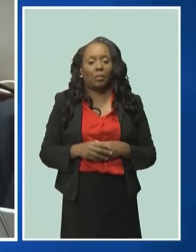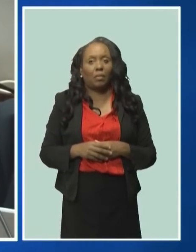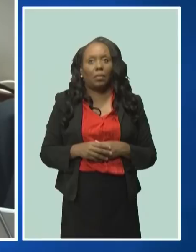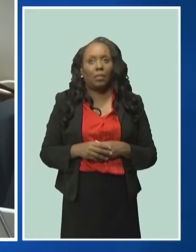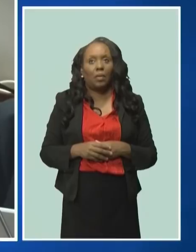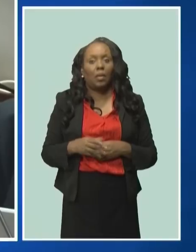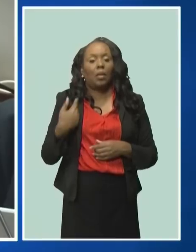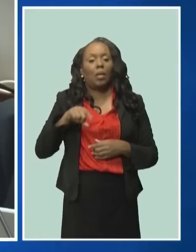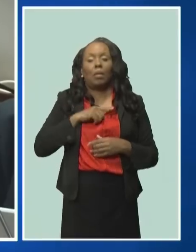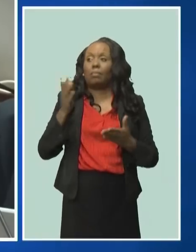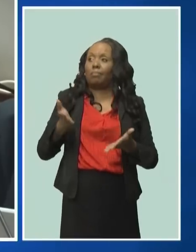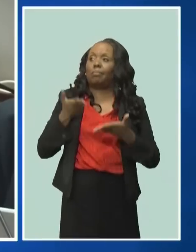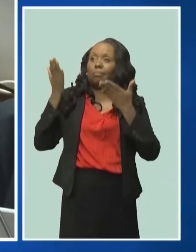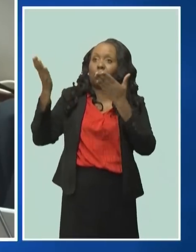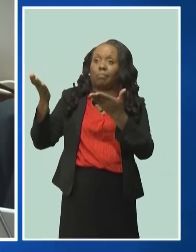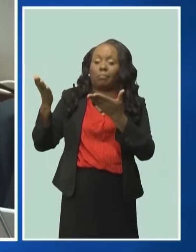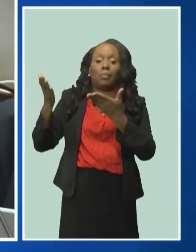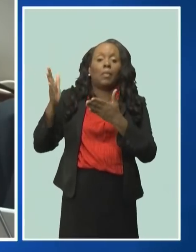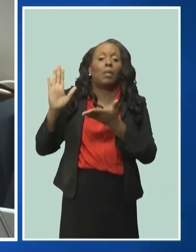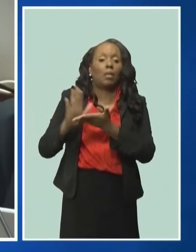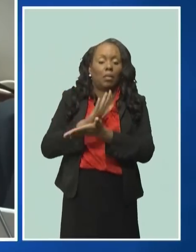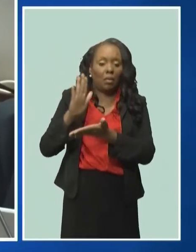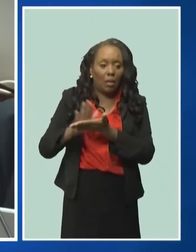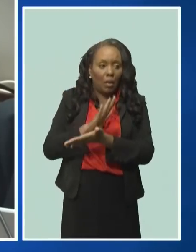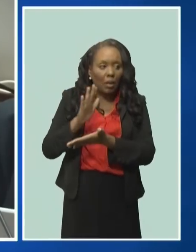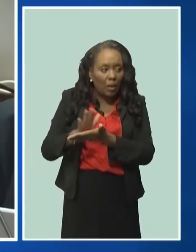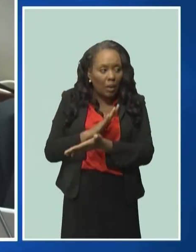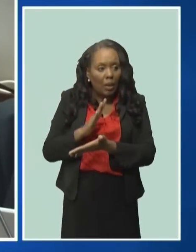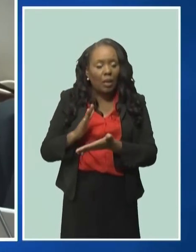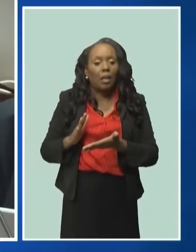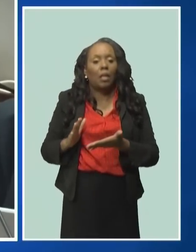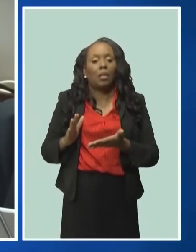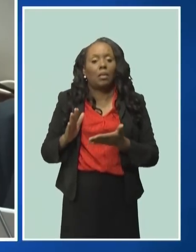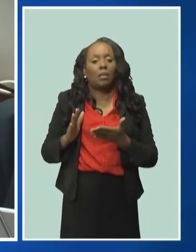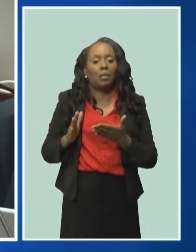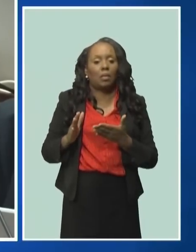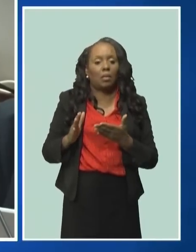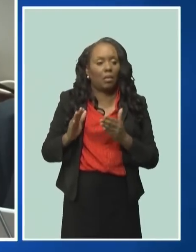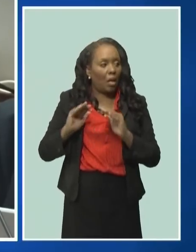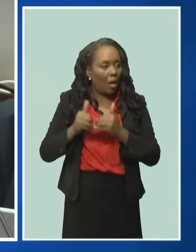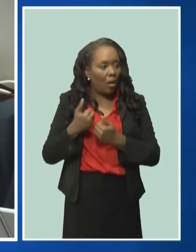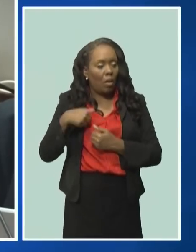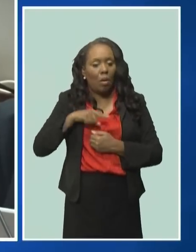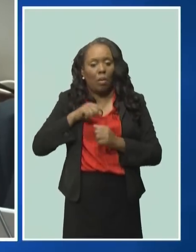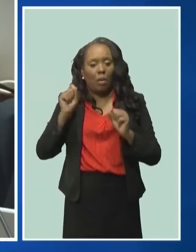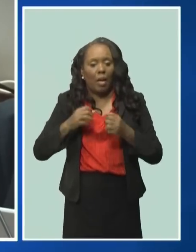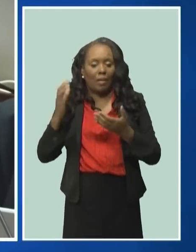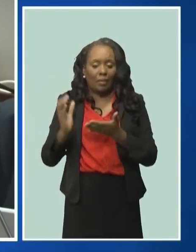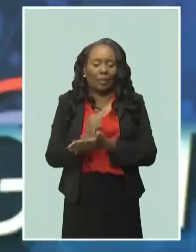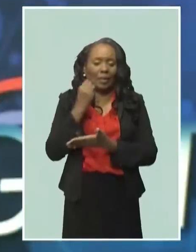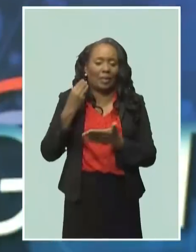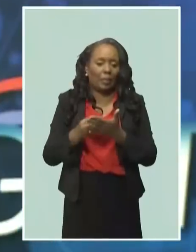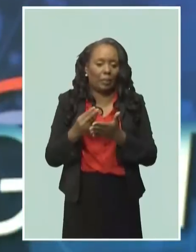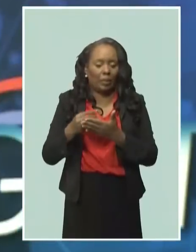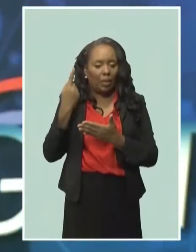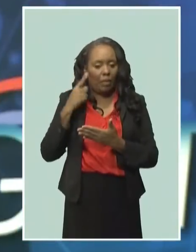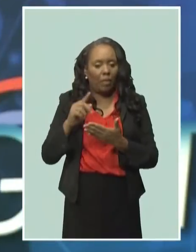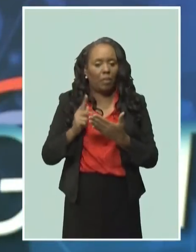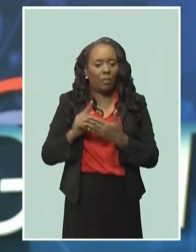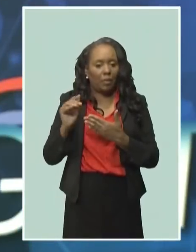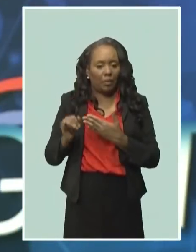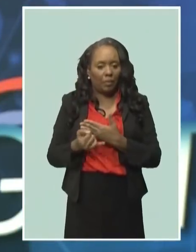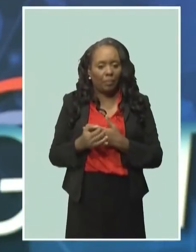paper which is speaking to how we can get the funds to get that project going.